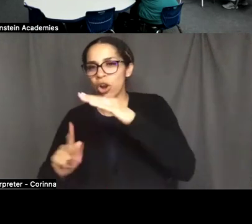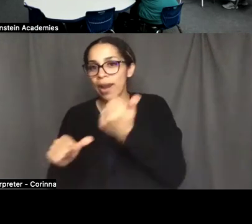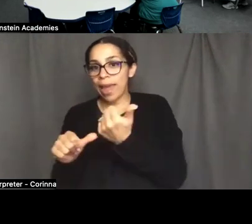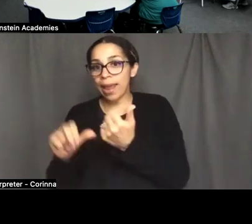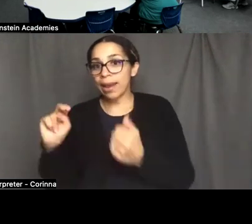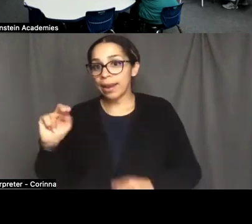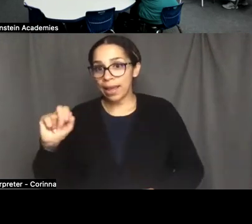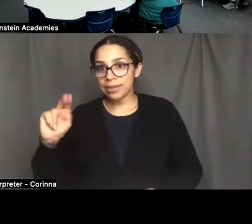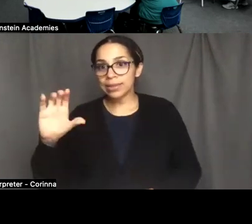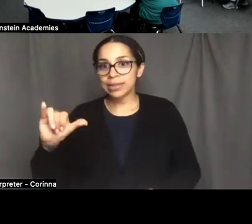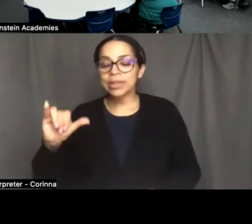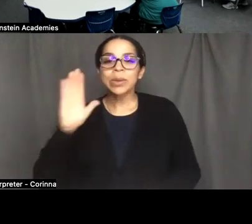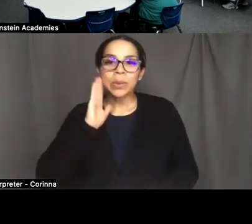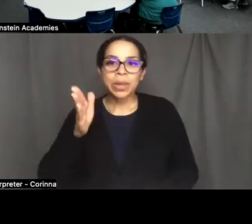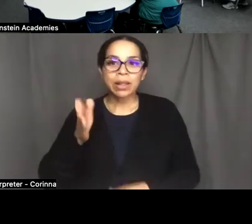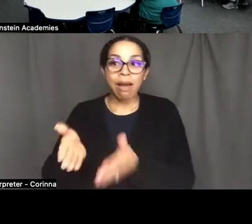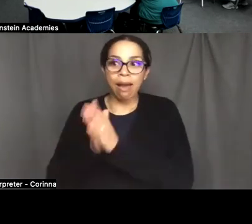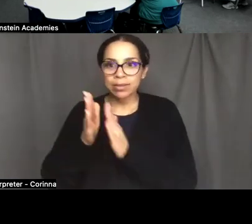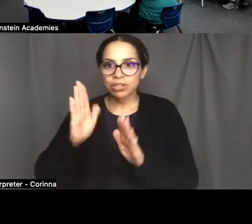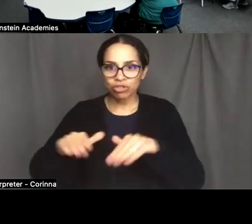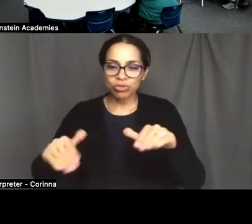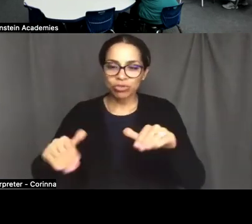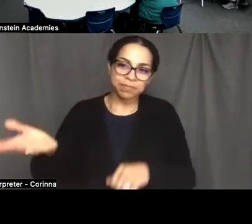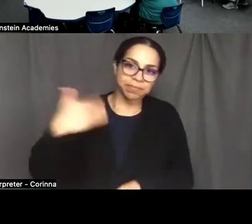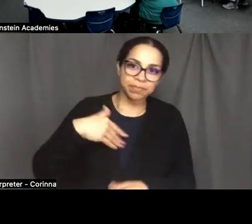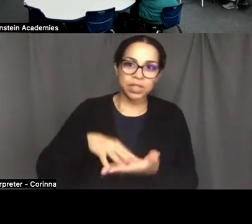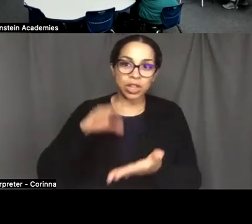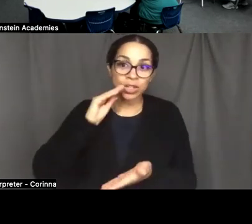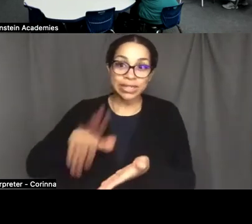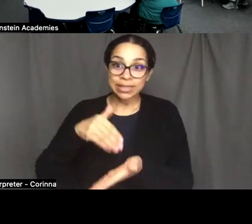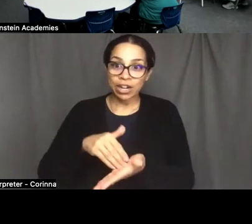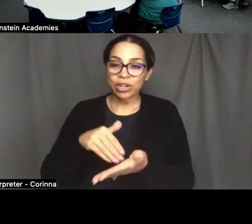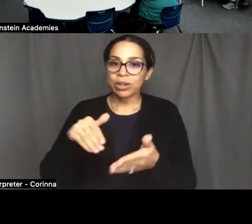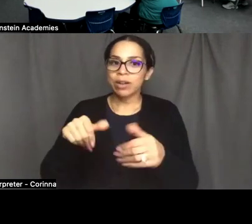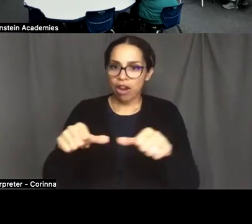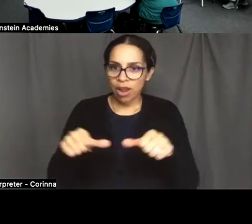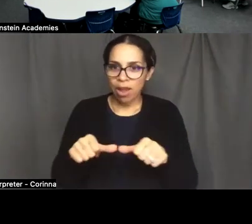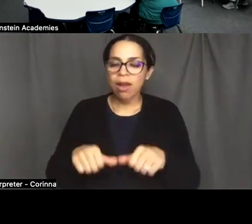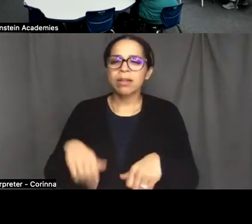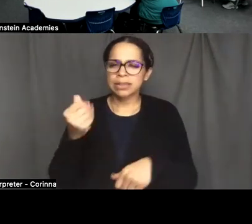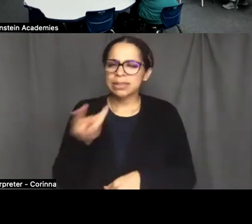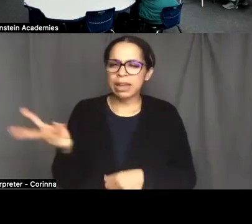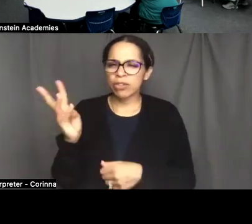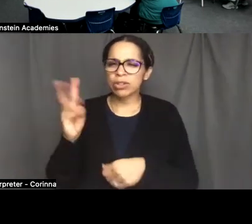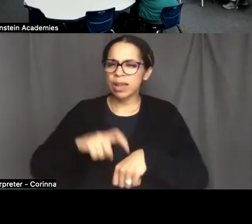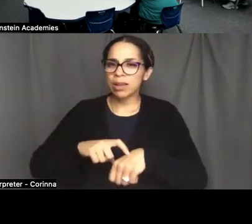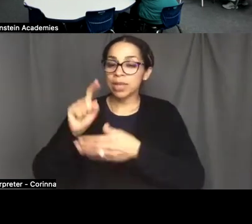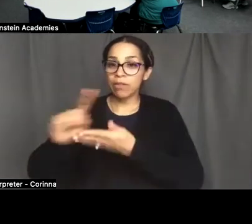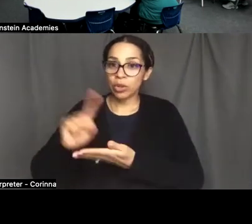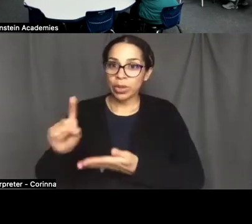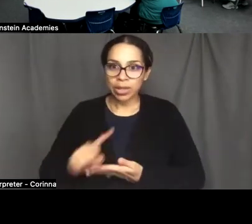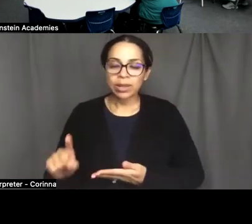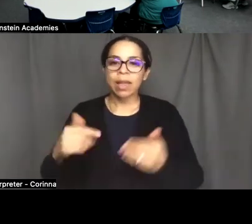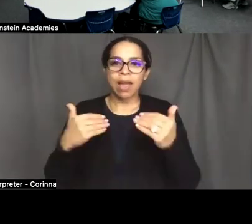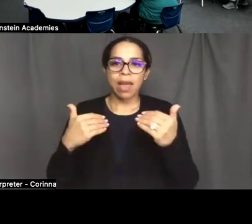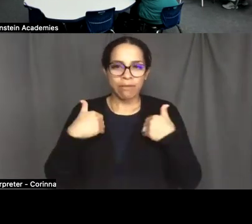out into our learning center area. And so we'll work with them several times a week, doing also really targeted